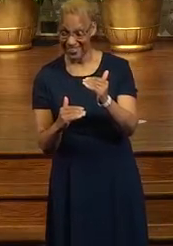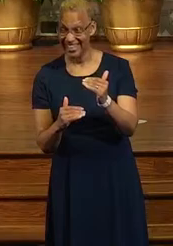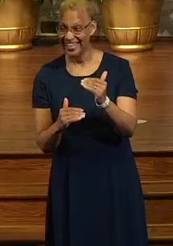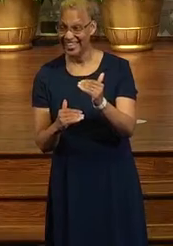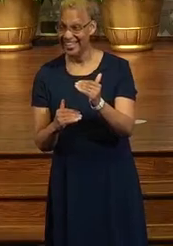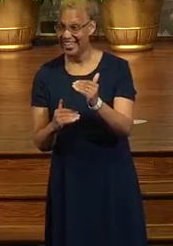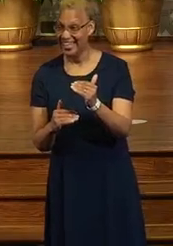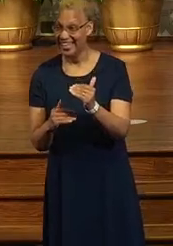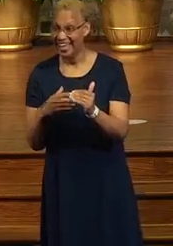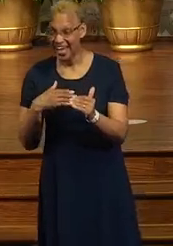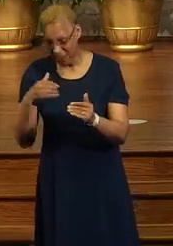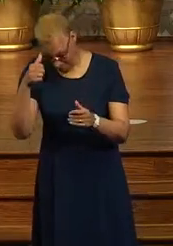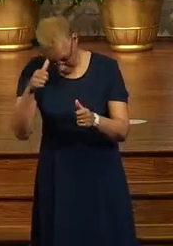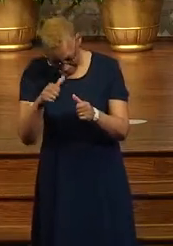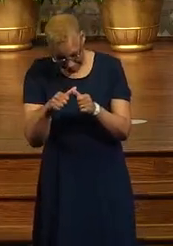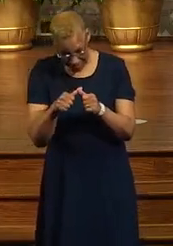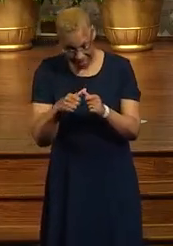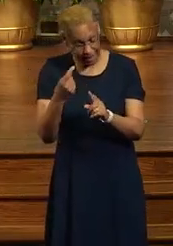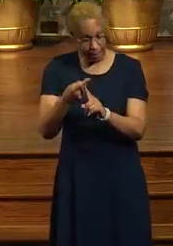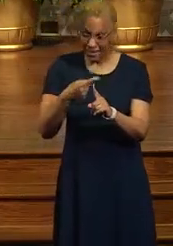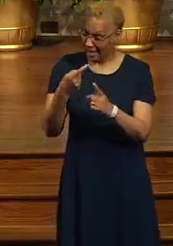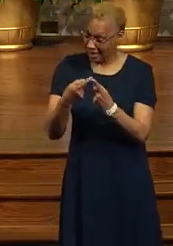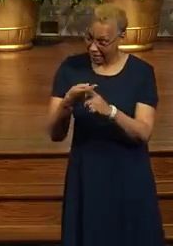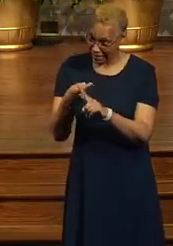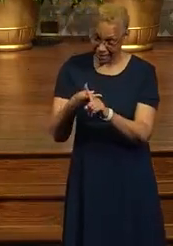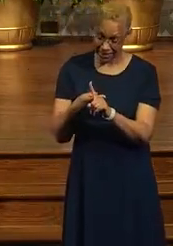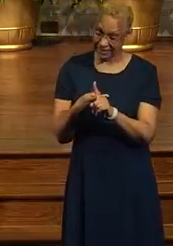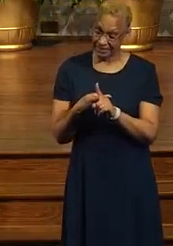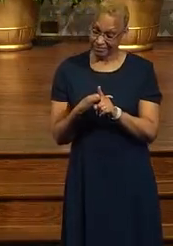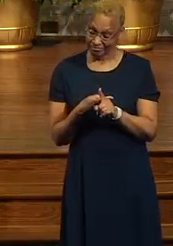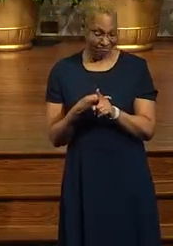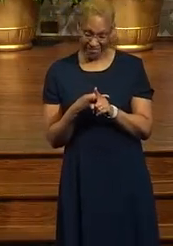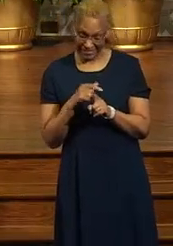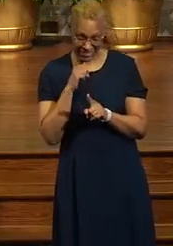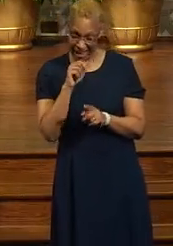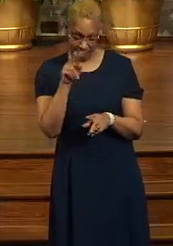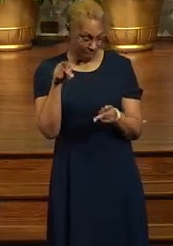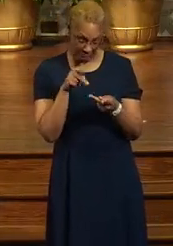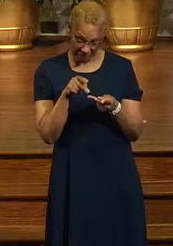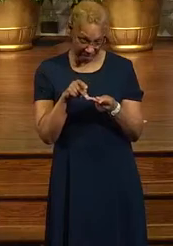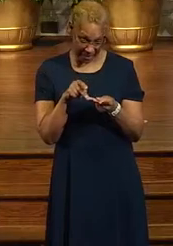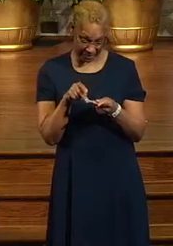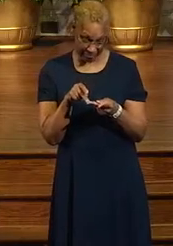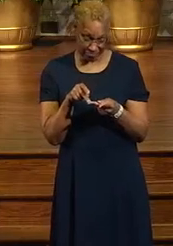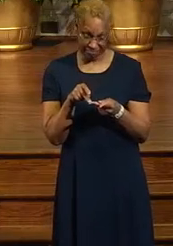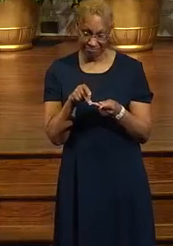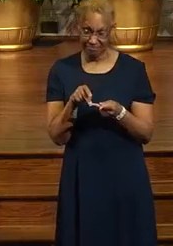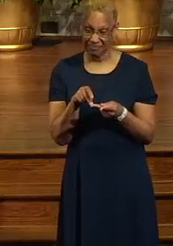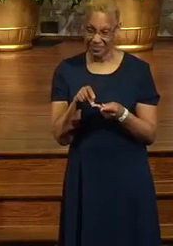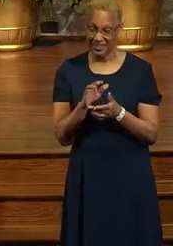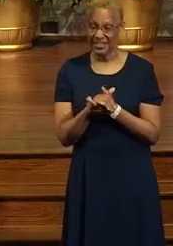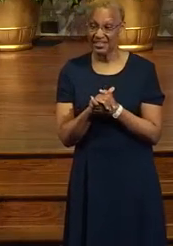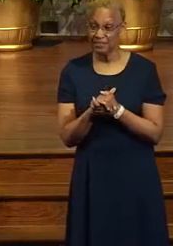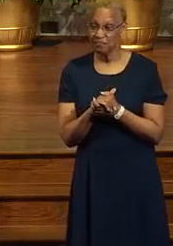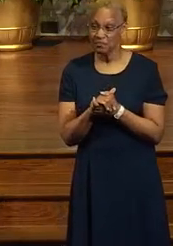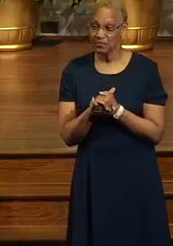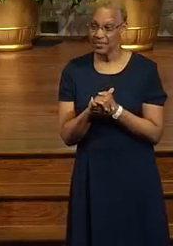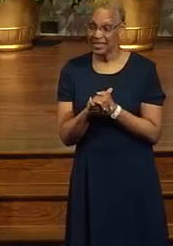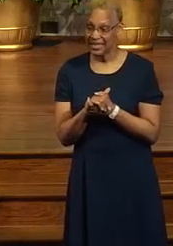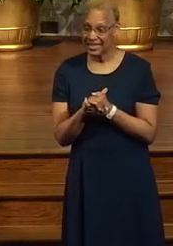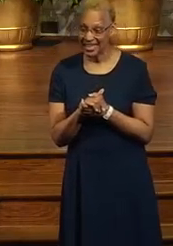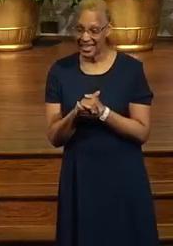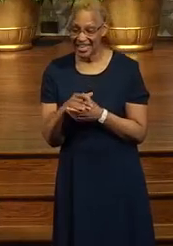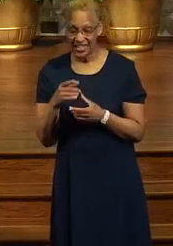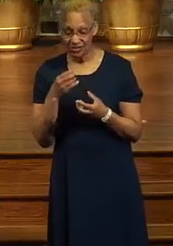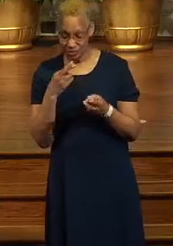I would remind him that the banana is bruised and damaged. And as a result, I will be given